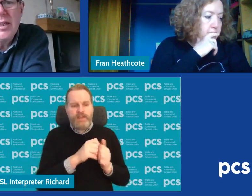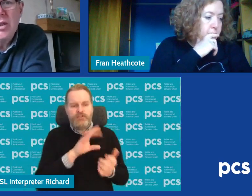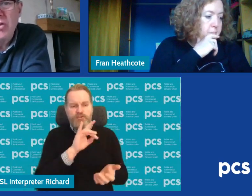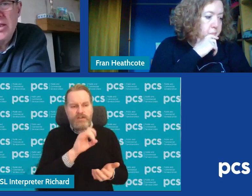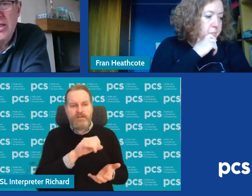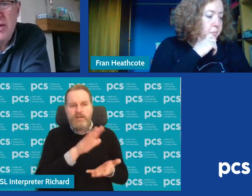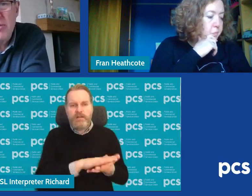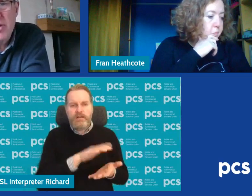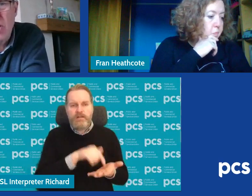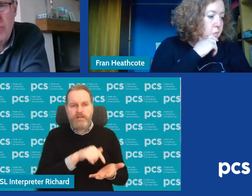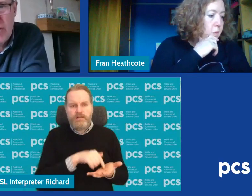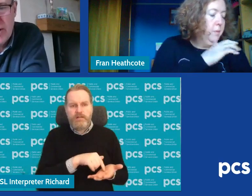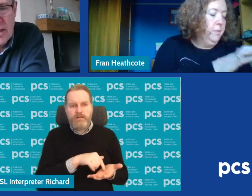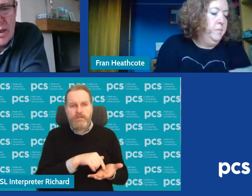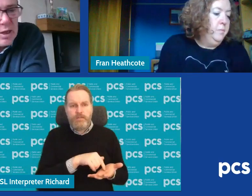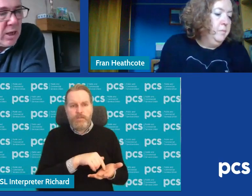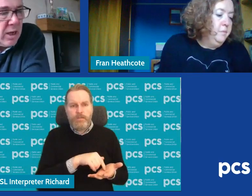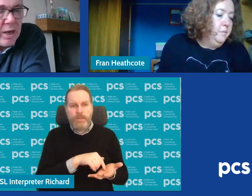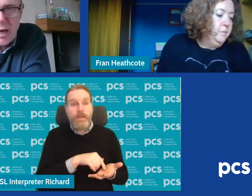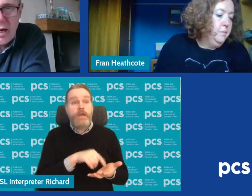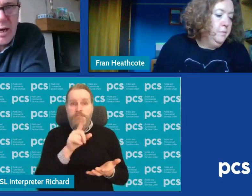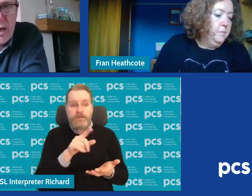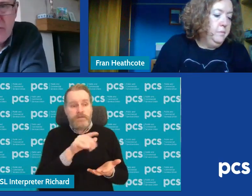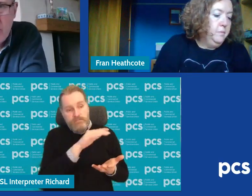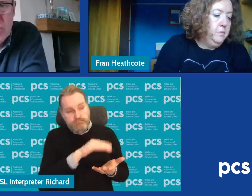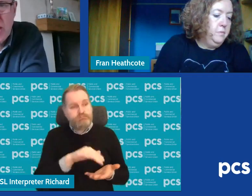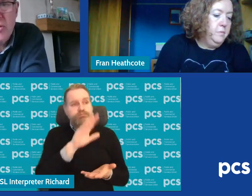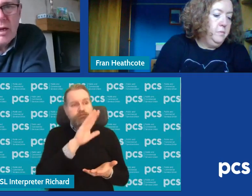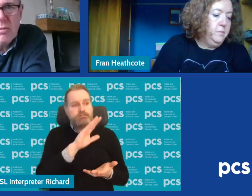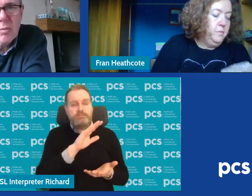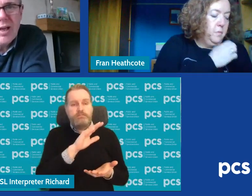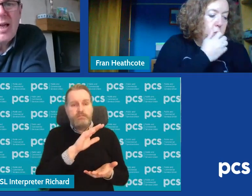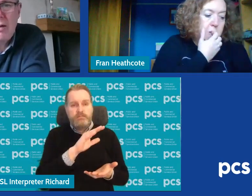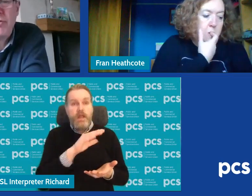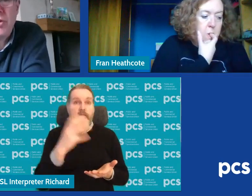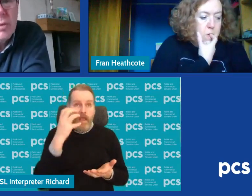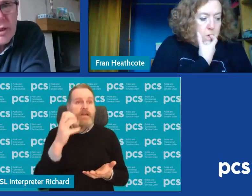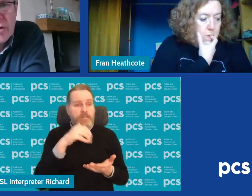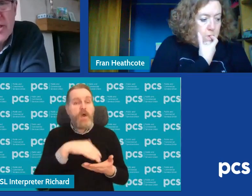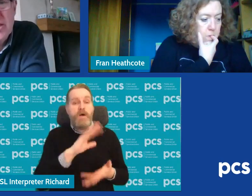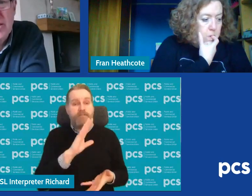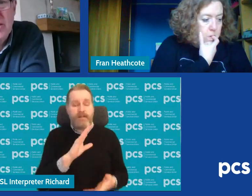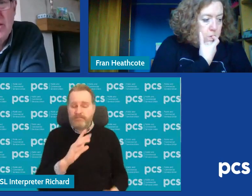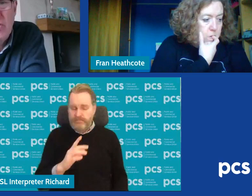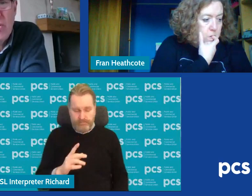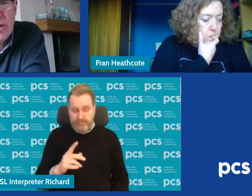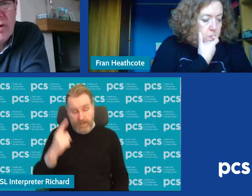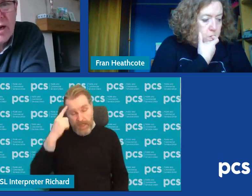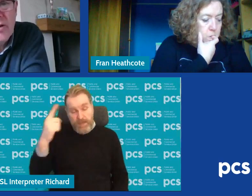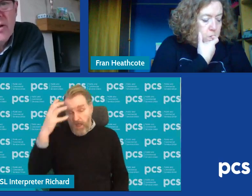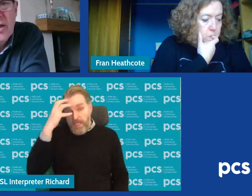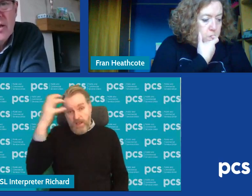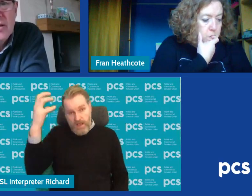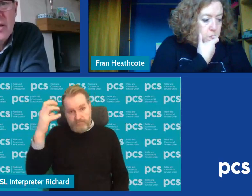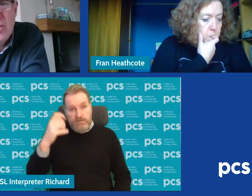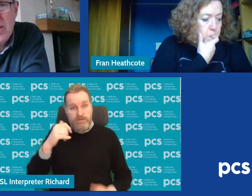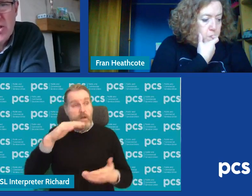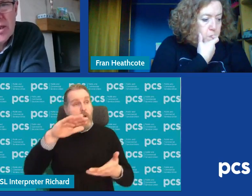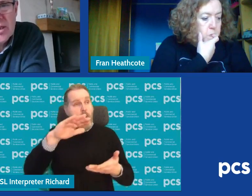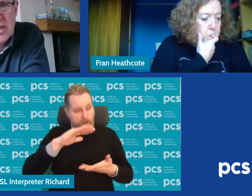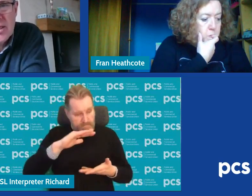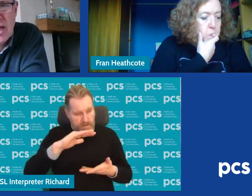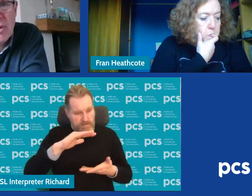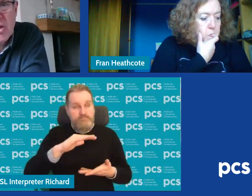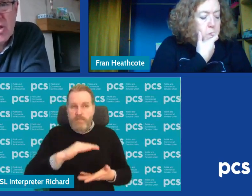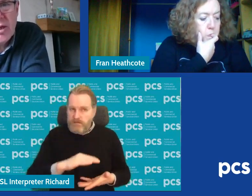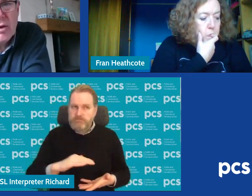significantly increase the government's offer. I have no doubt the government will have to increase what we've had. The question